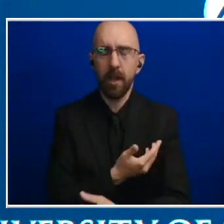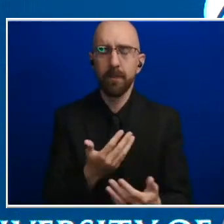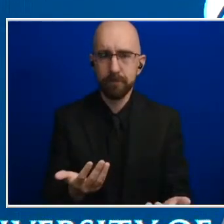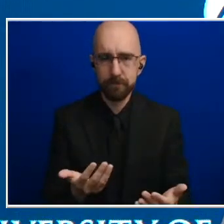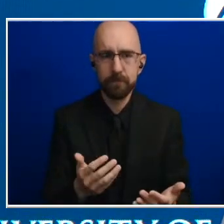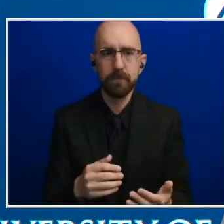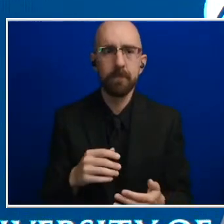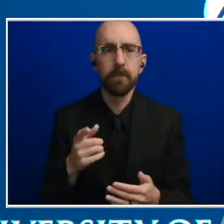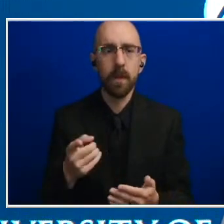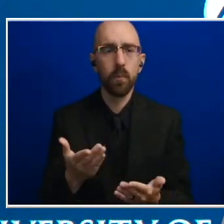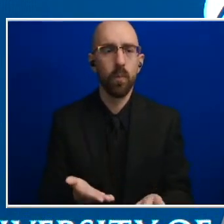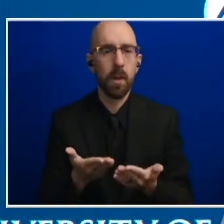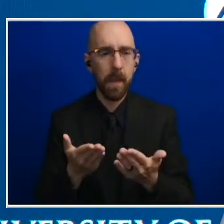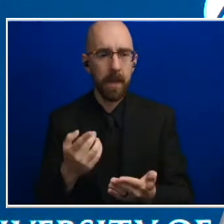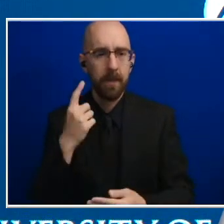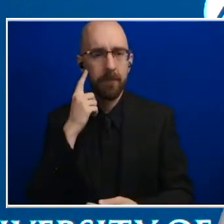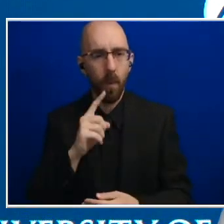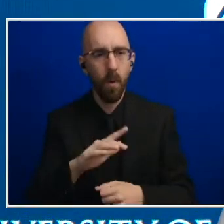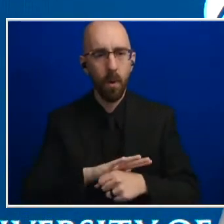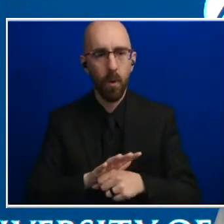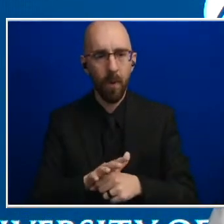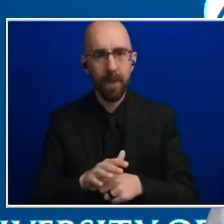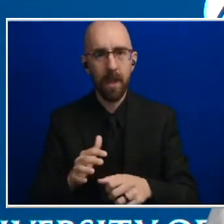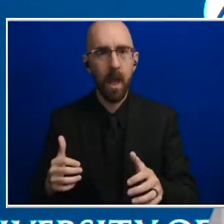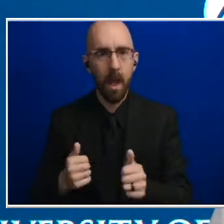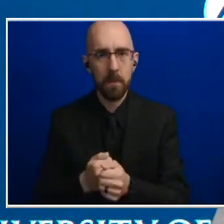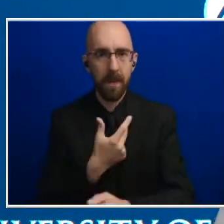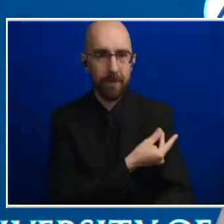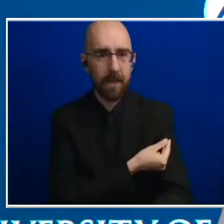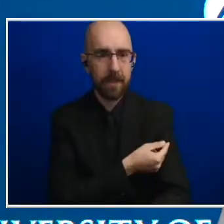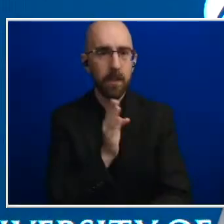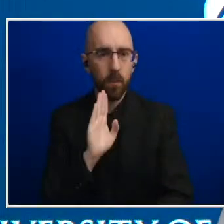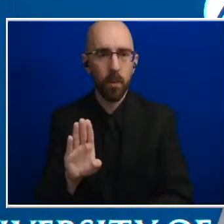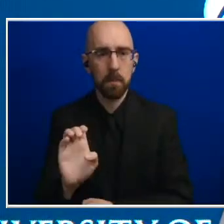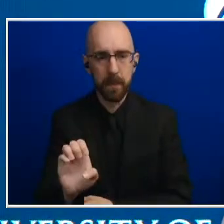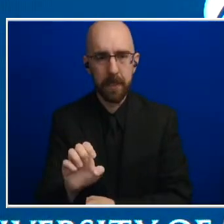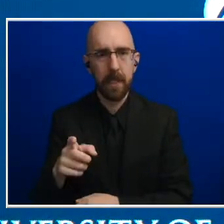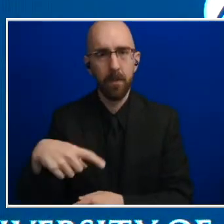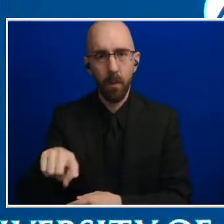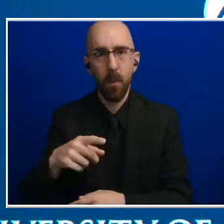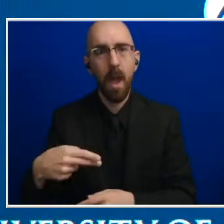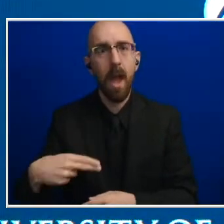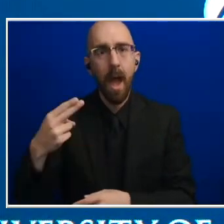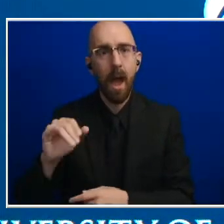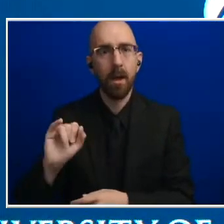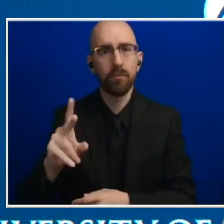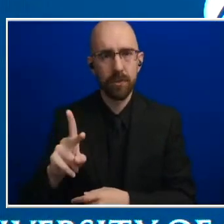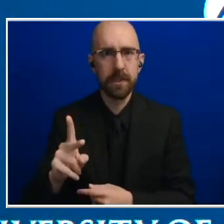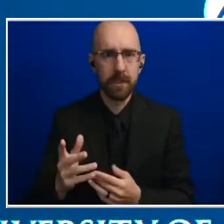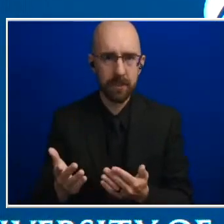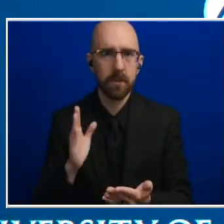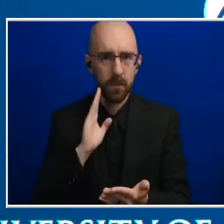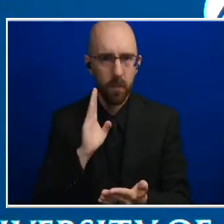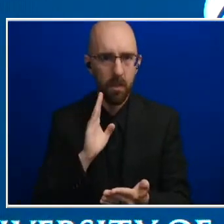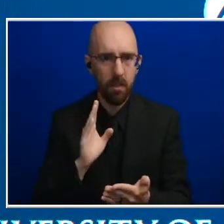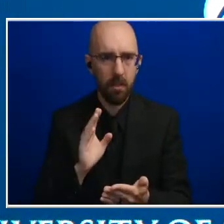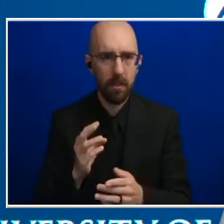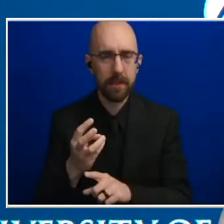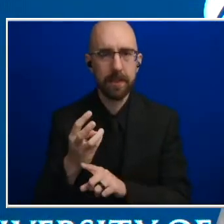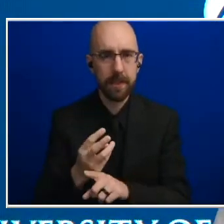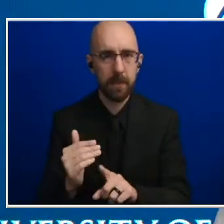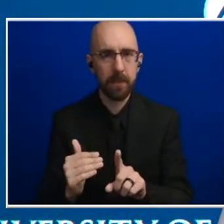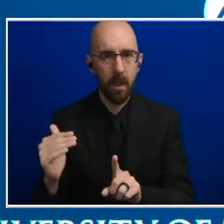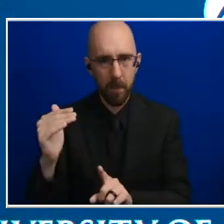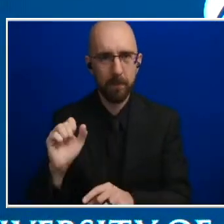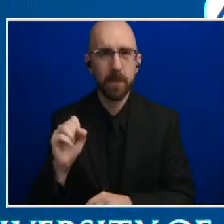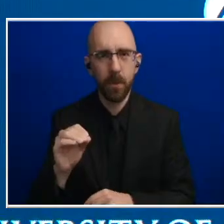recommended for a COVID updated vaccine, it will be those at highest risk who are 6 months and up, so those with